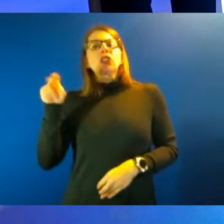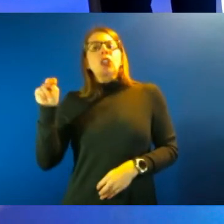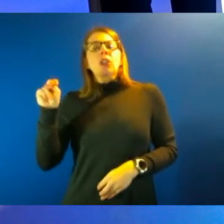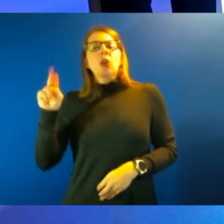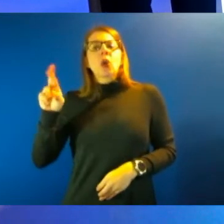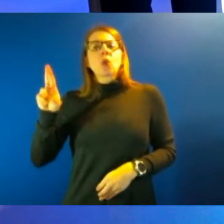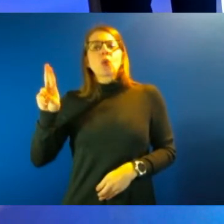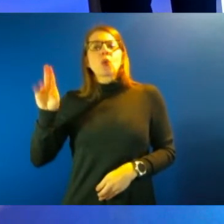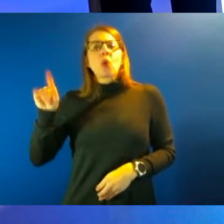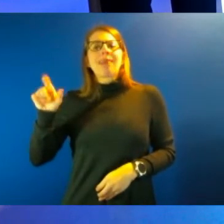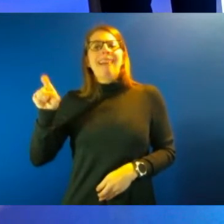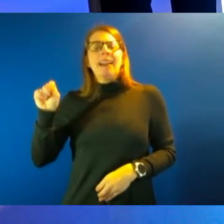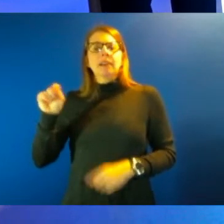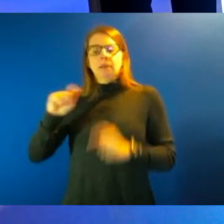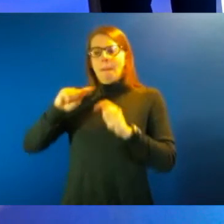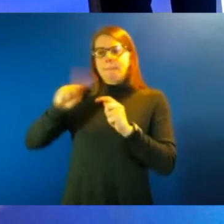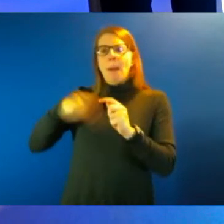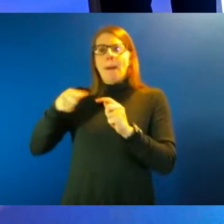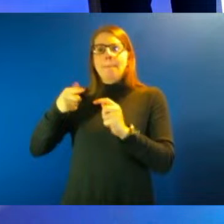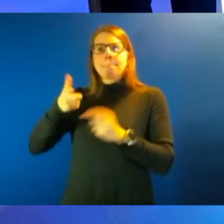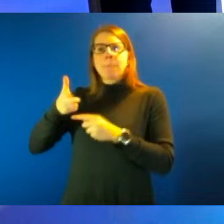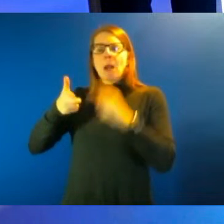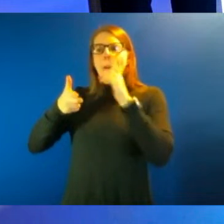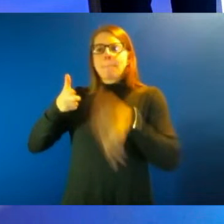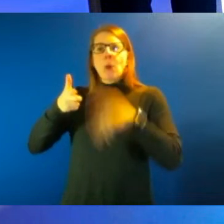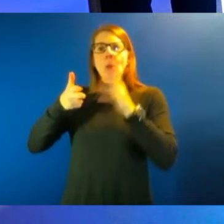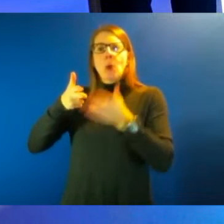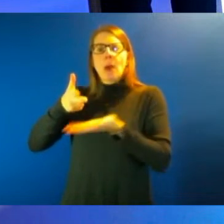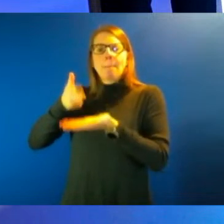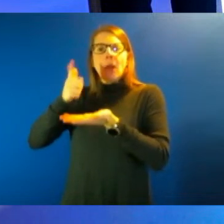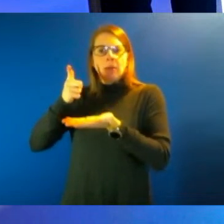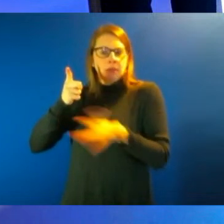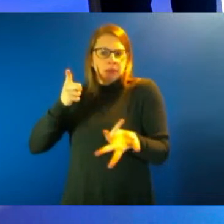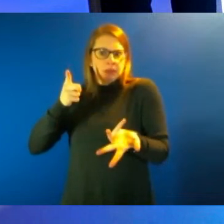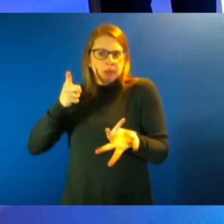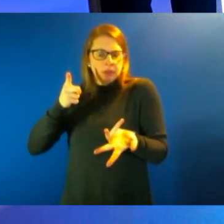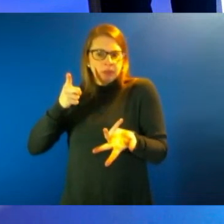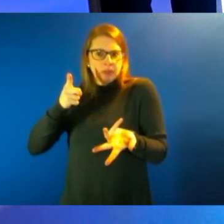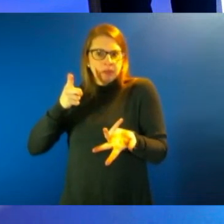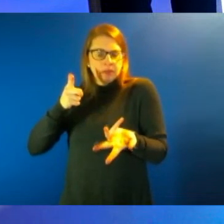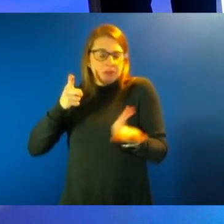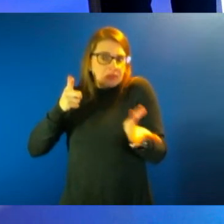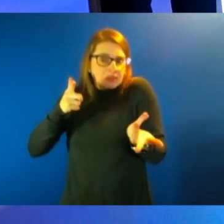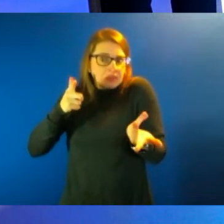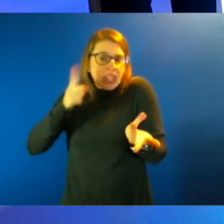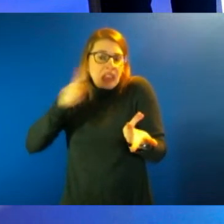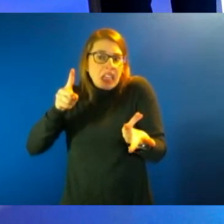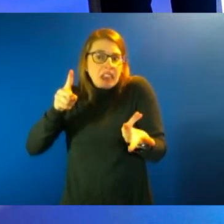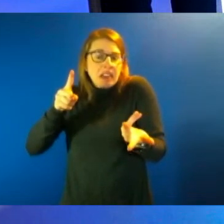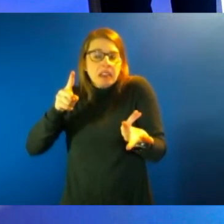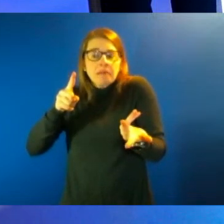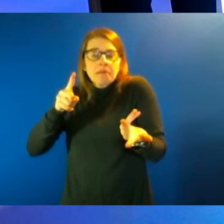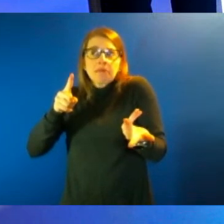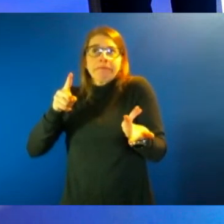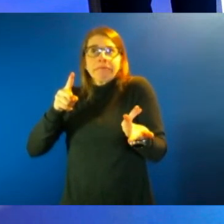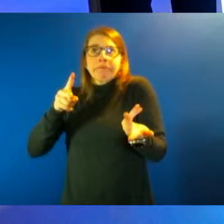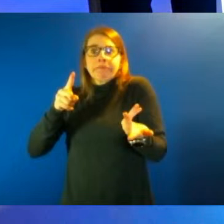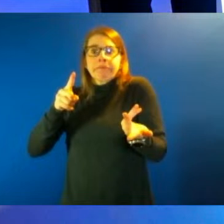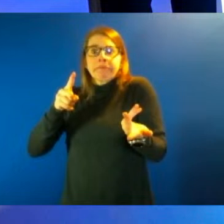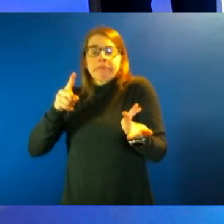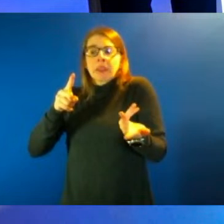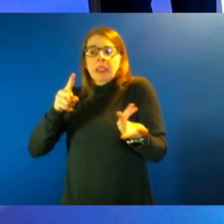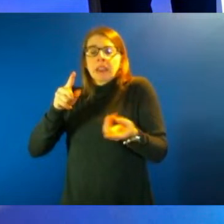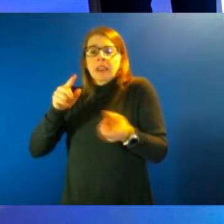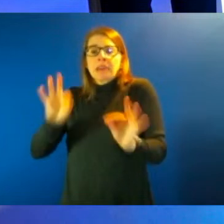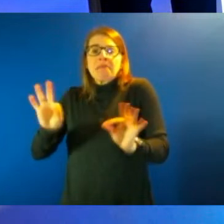and then here comes Christmas, and here comes New Year's. It's like, do you think it factors in that people have taken those small risks, Dr. Seitz,